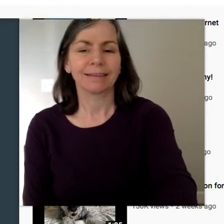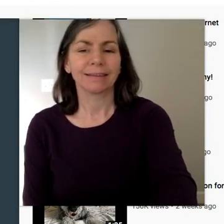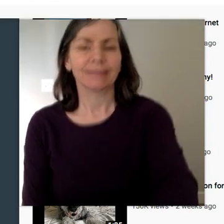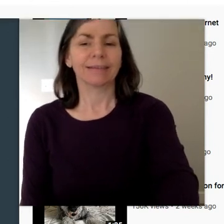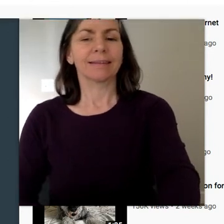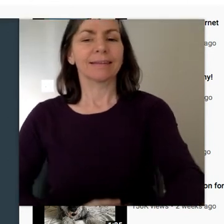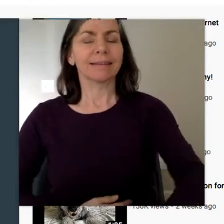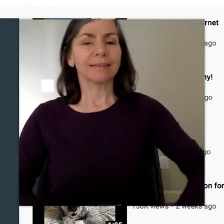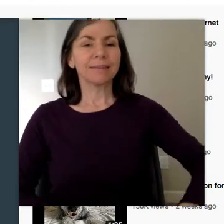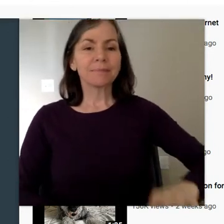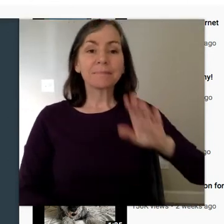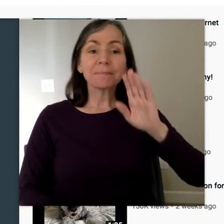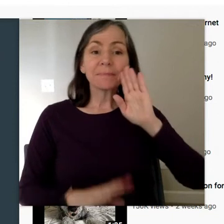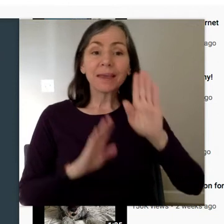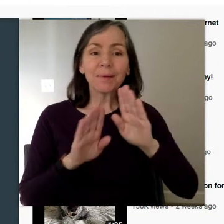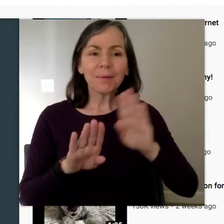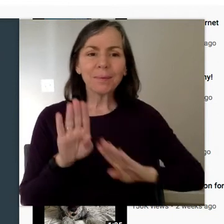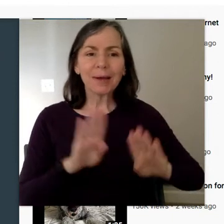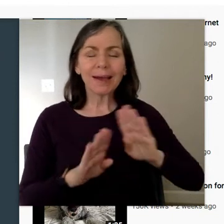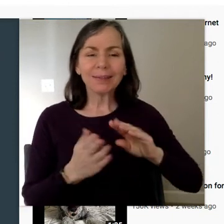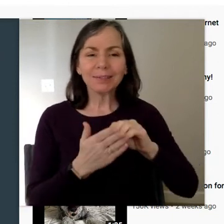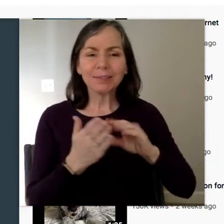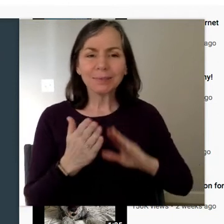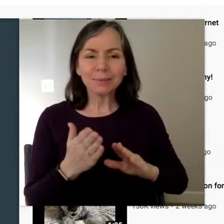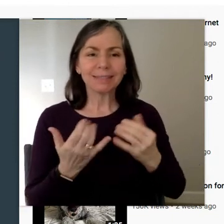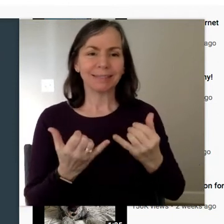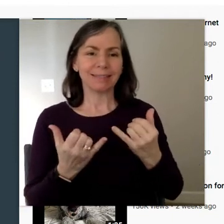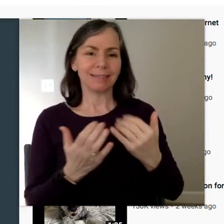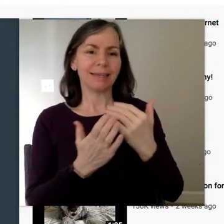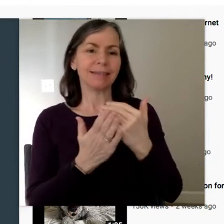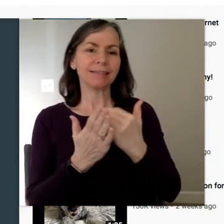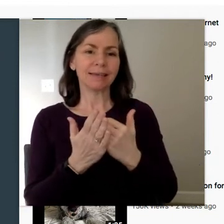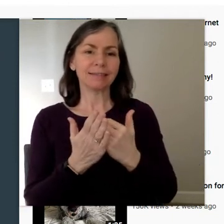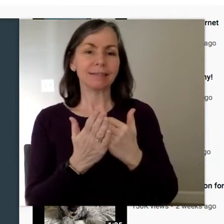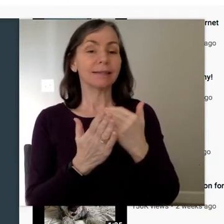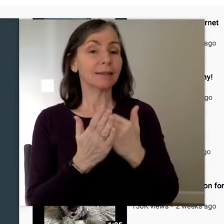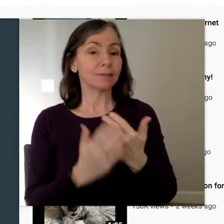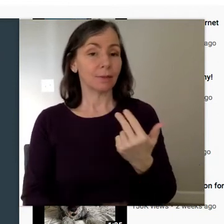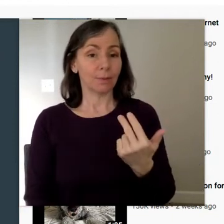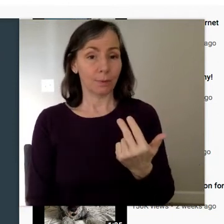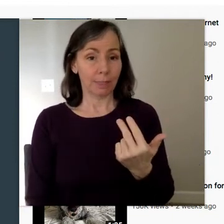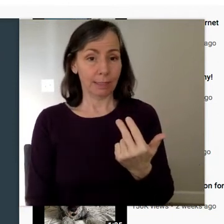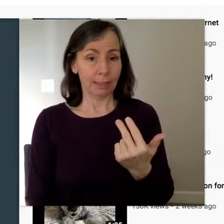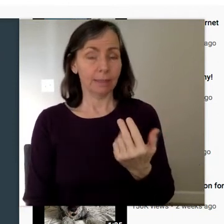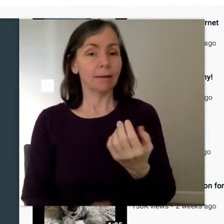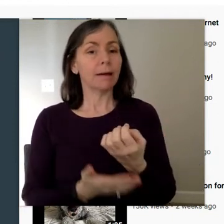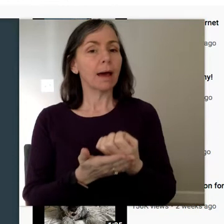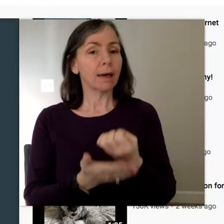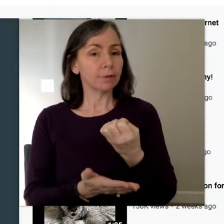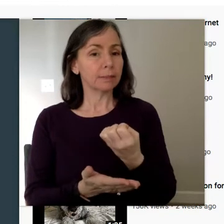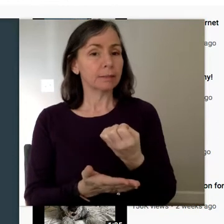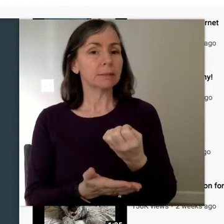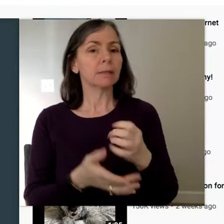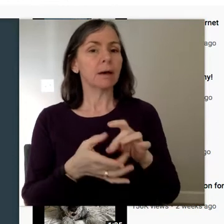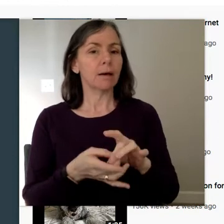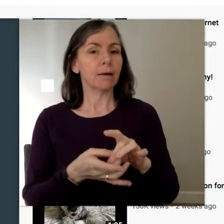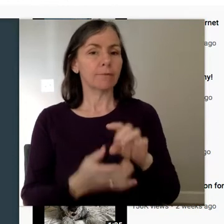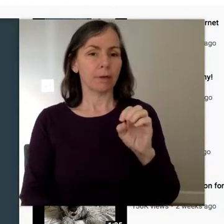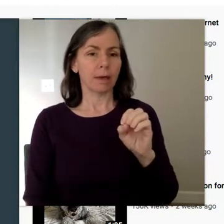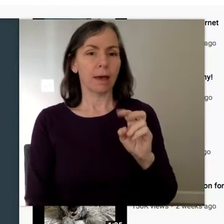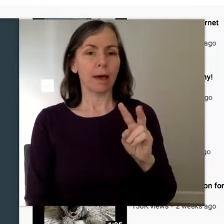Hello, Hello, biology biology students. students. Today's lesson is lesson 3, evidence of evolution, and our question